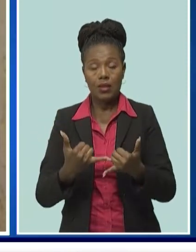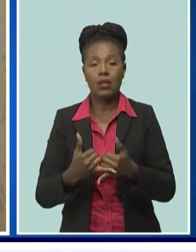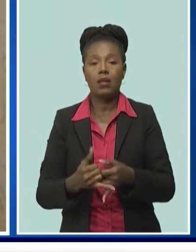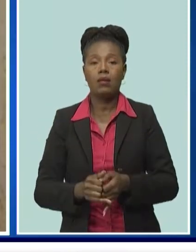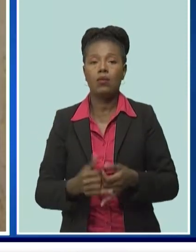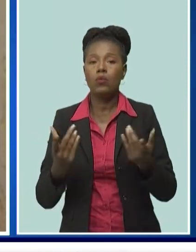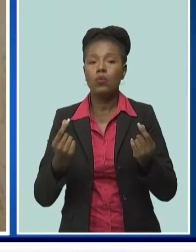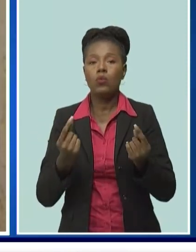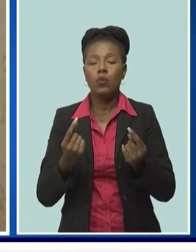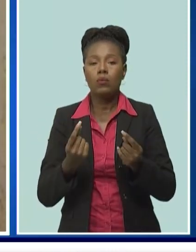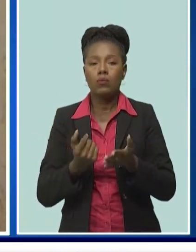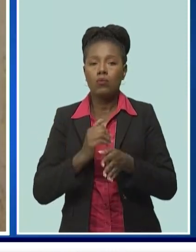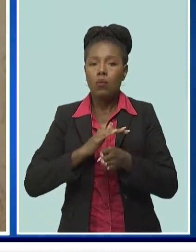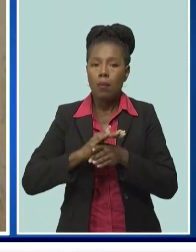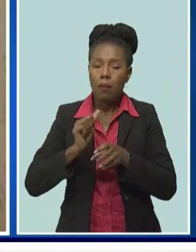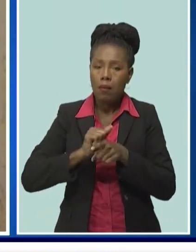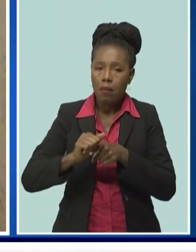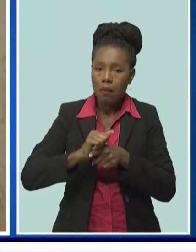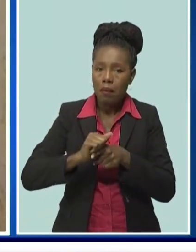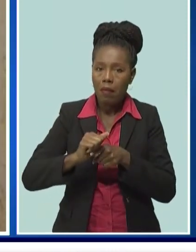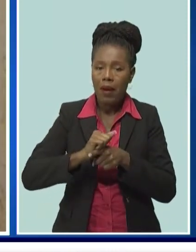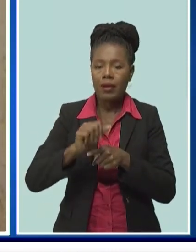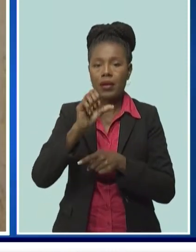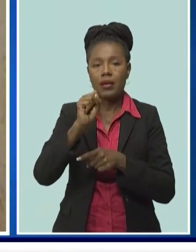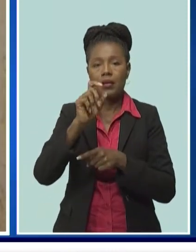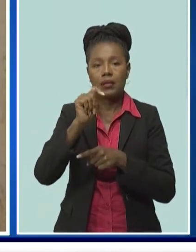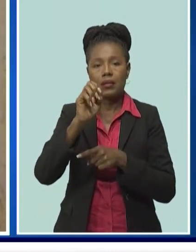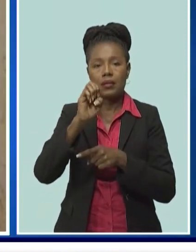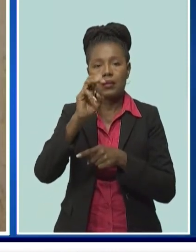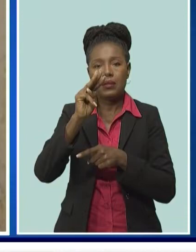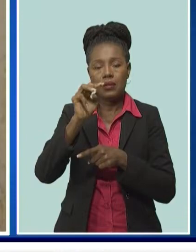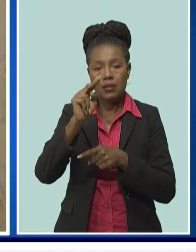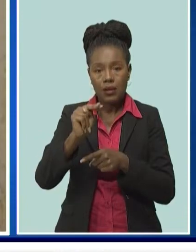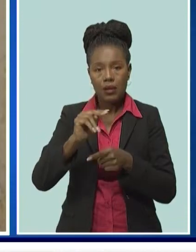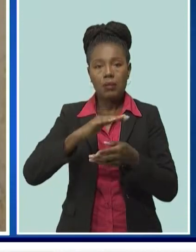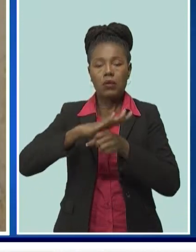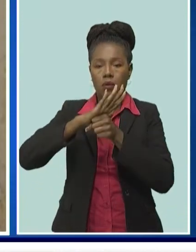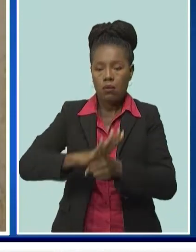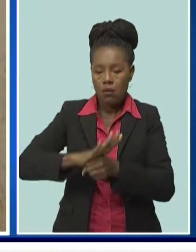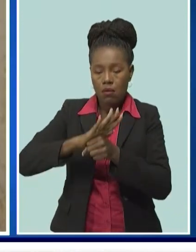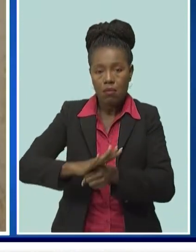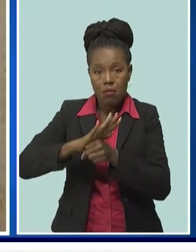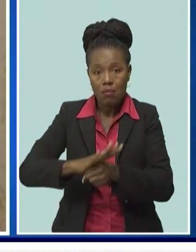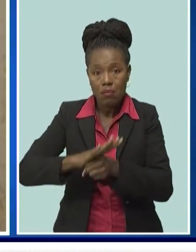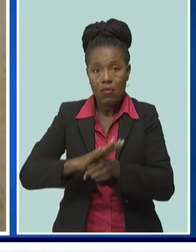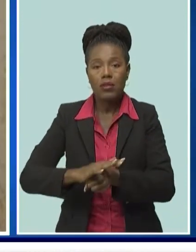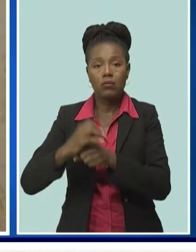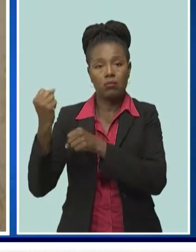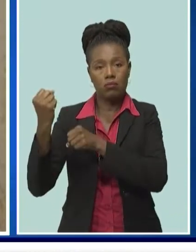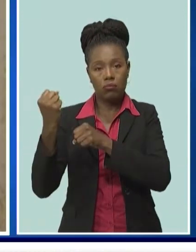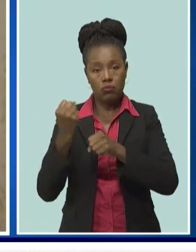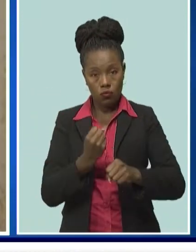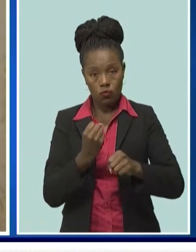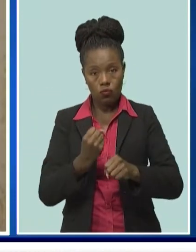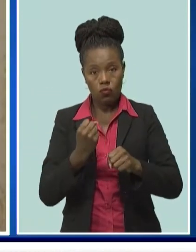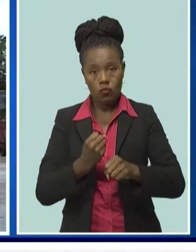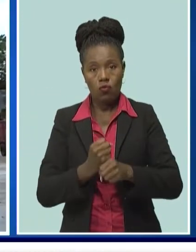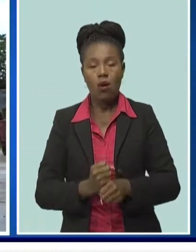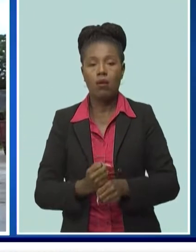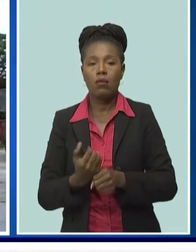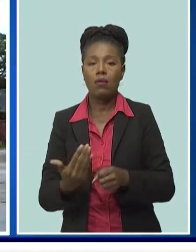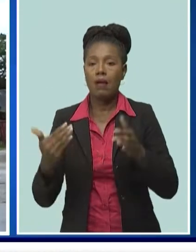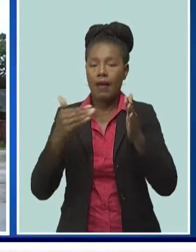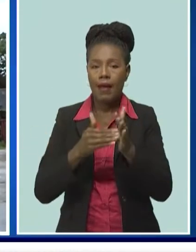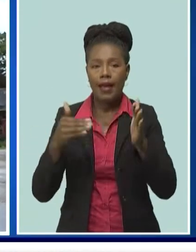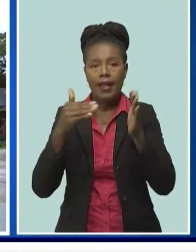steam trials to make sure that all the pressure on the tubes in the boiler, etc., can withstand the consistency